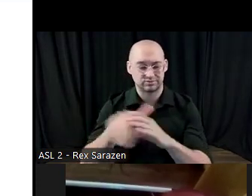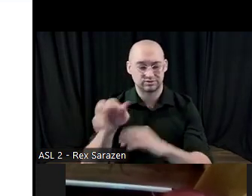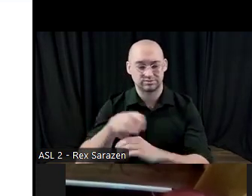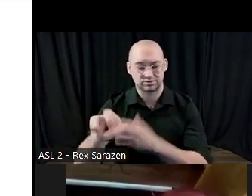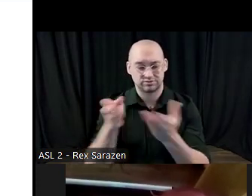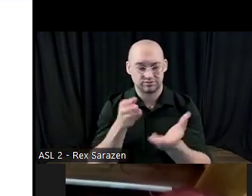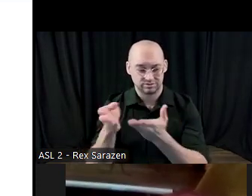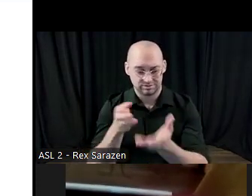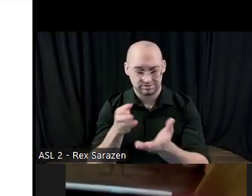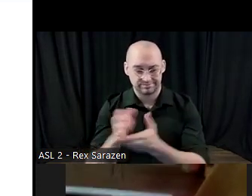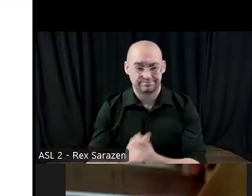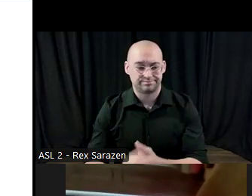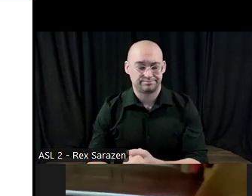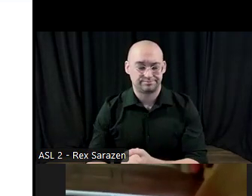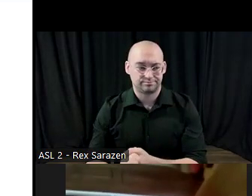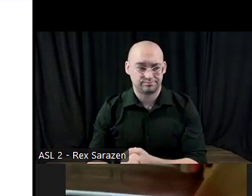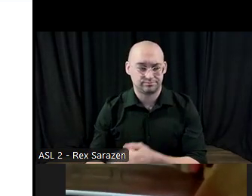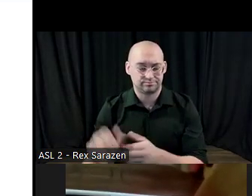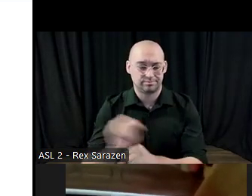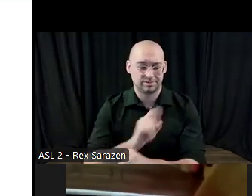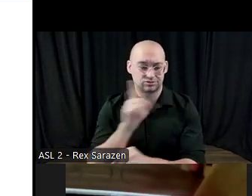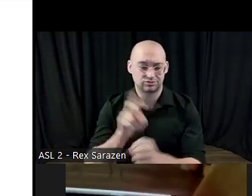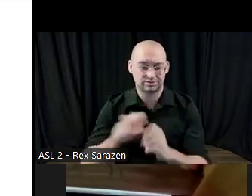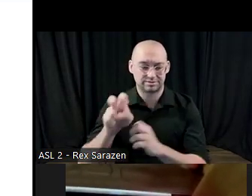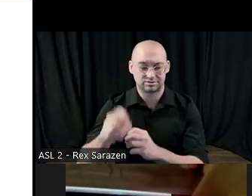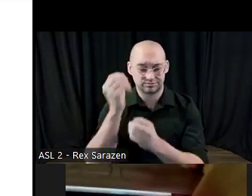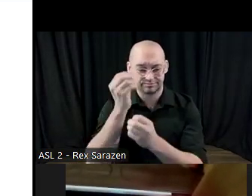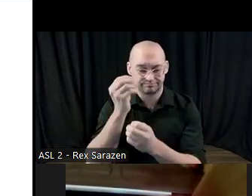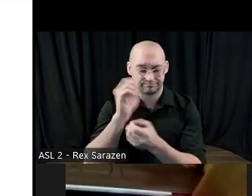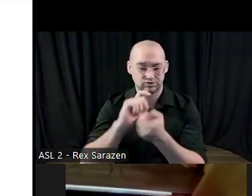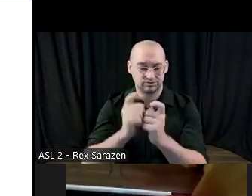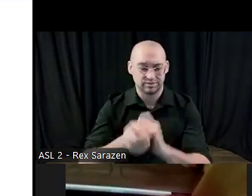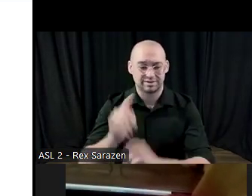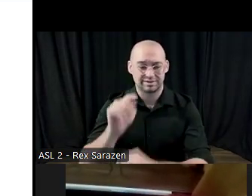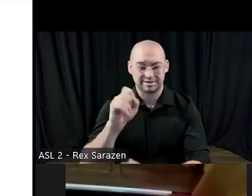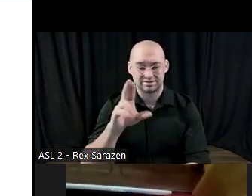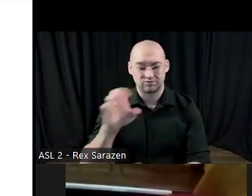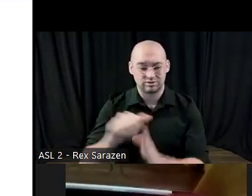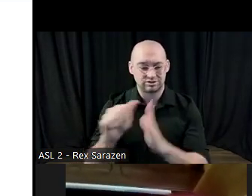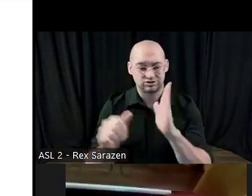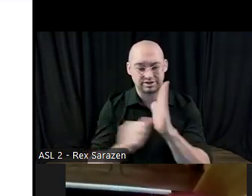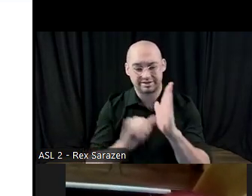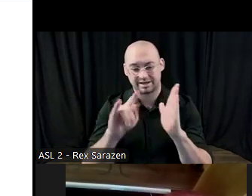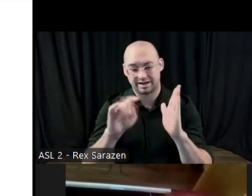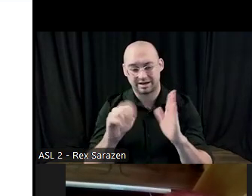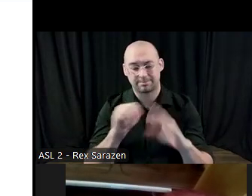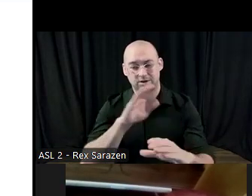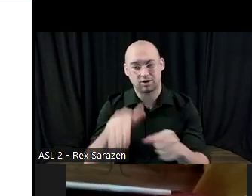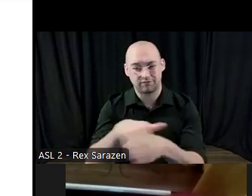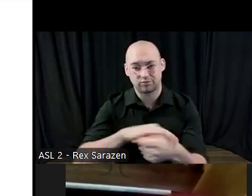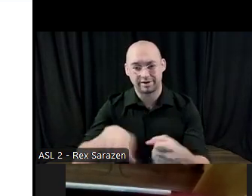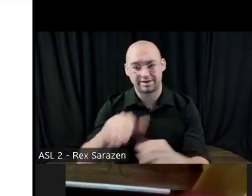transportation services. Ensure Transit Transformation Task Force agenda item covering accessible